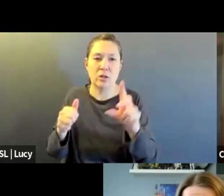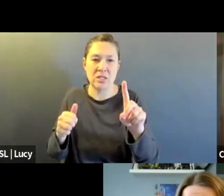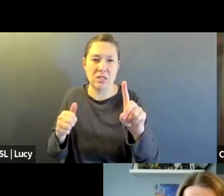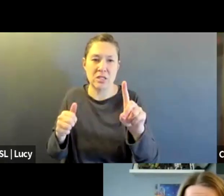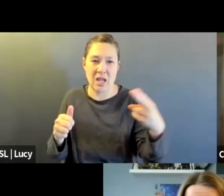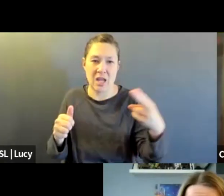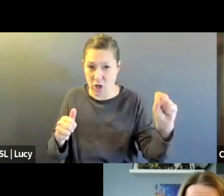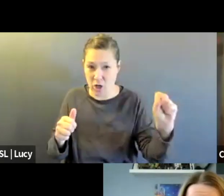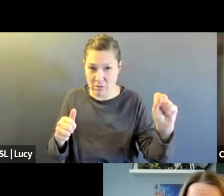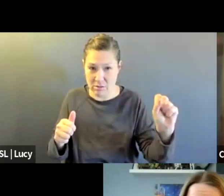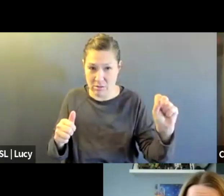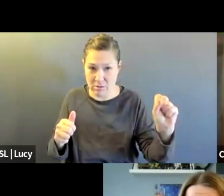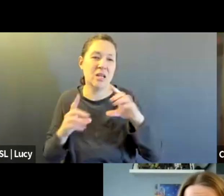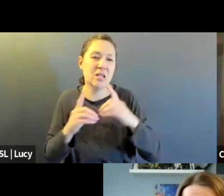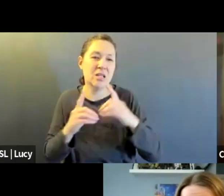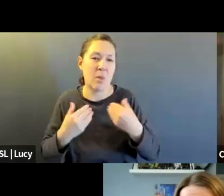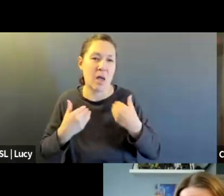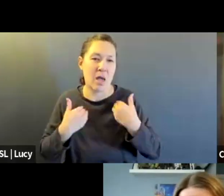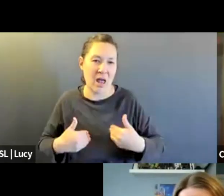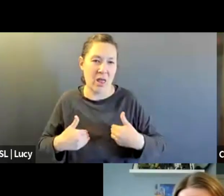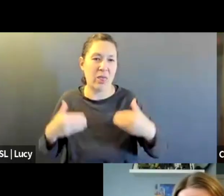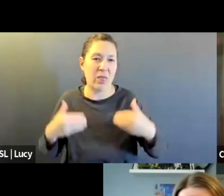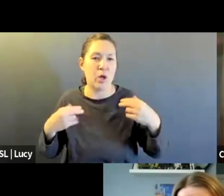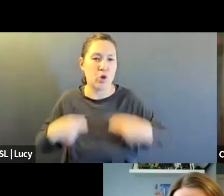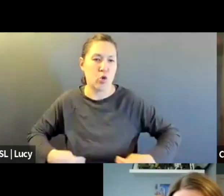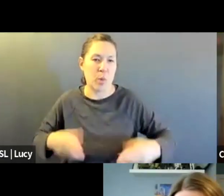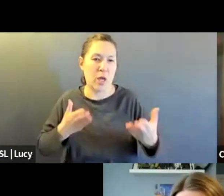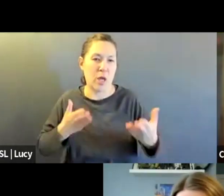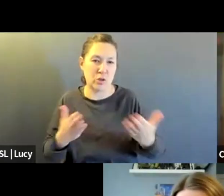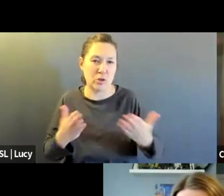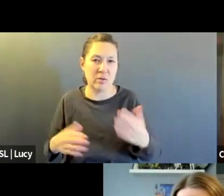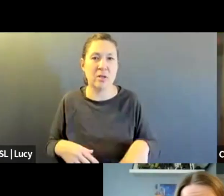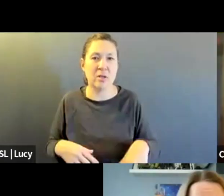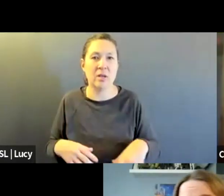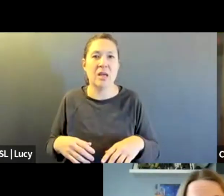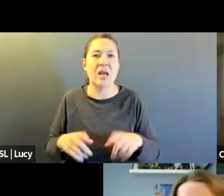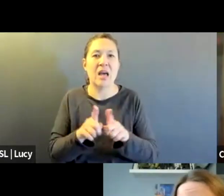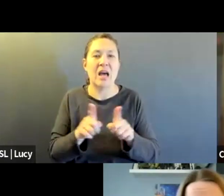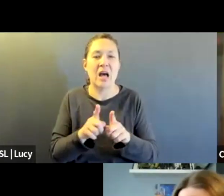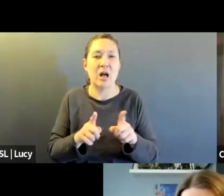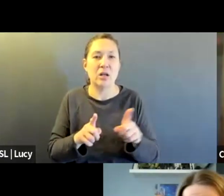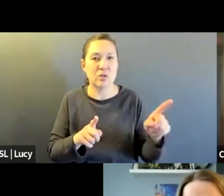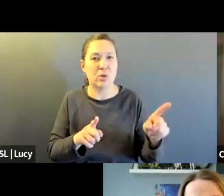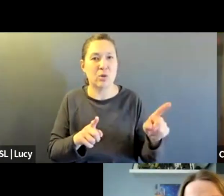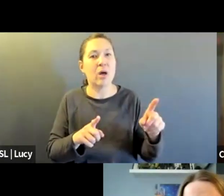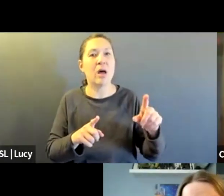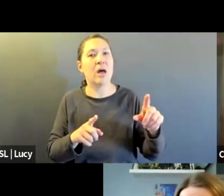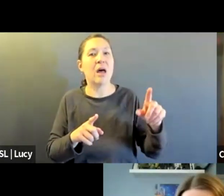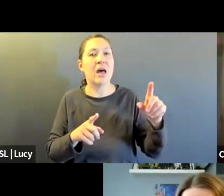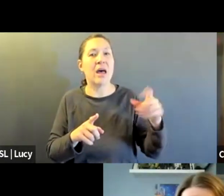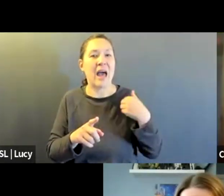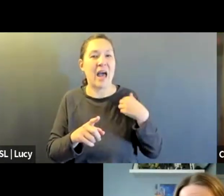and to transfer the student loan portfolio to the Small Business Administration. That has not happened.